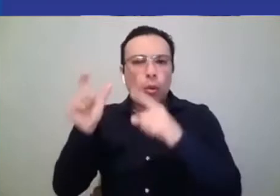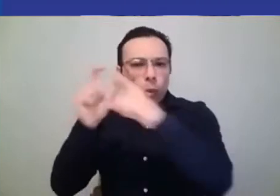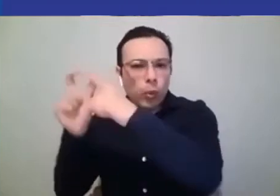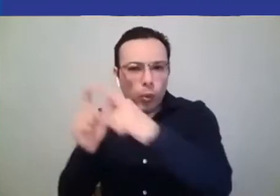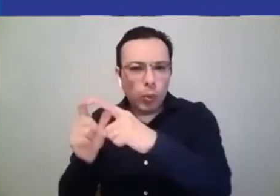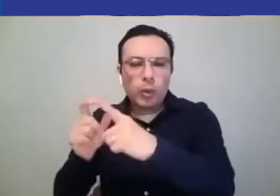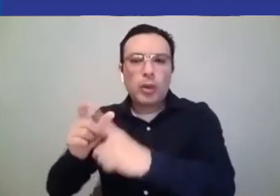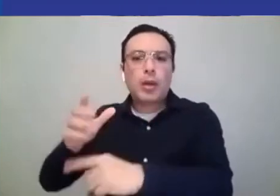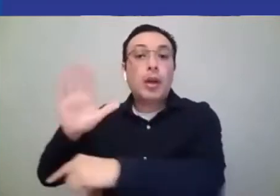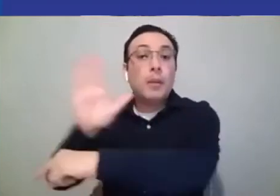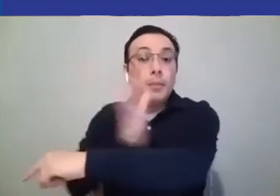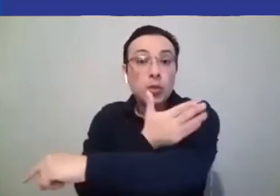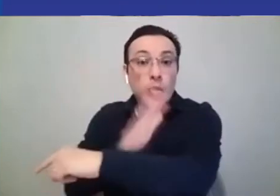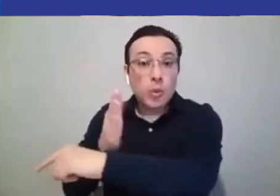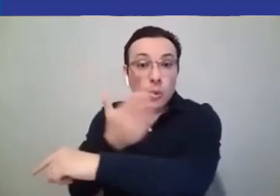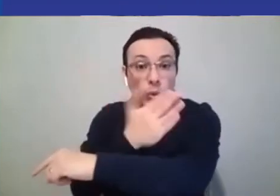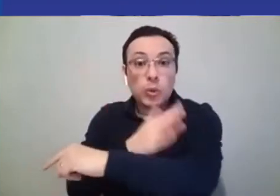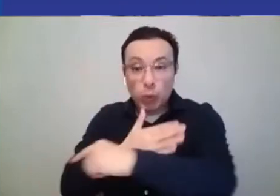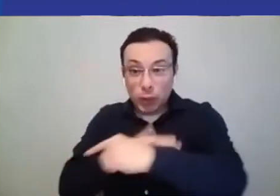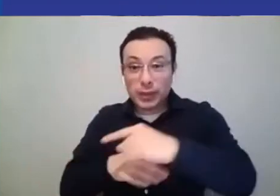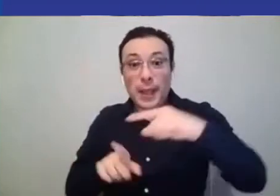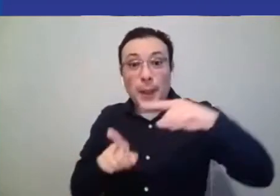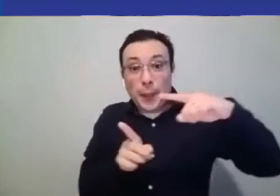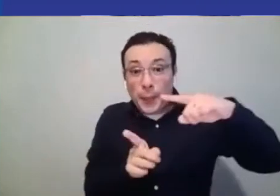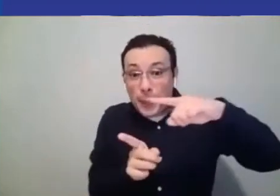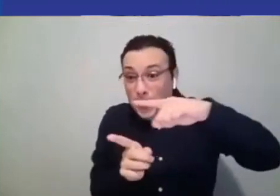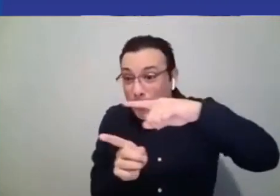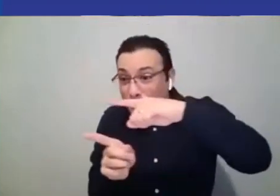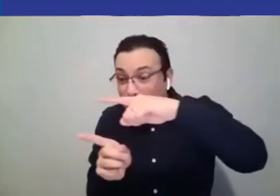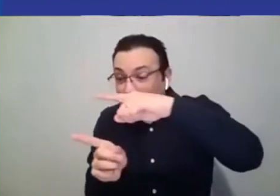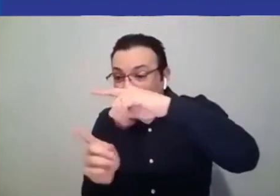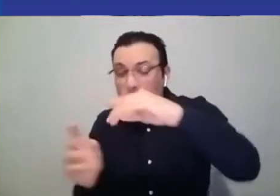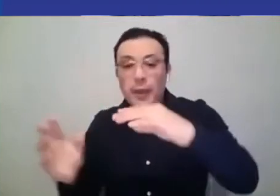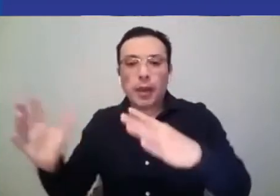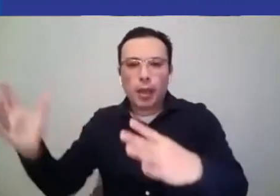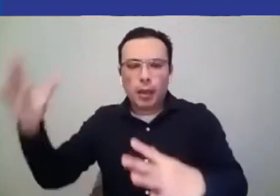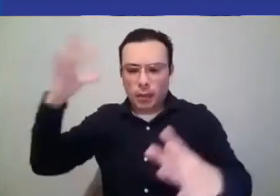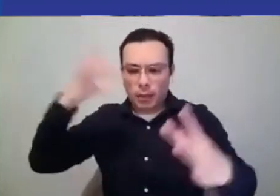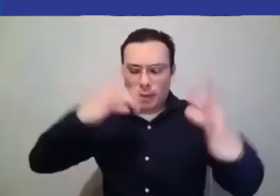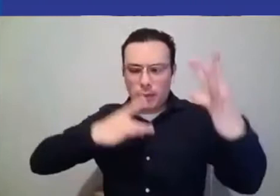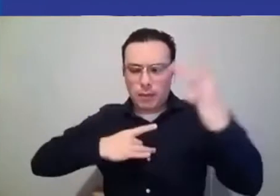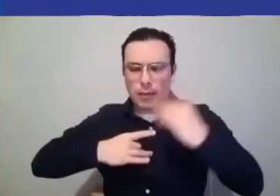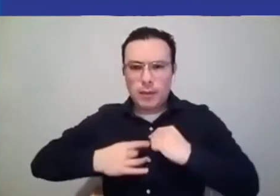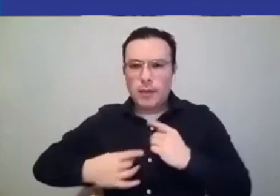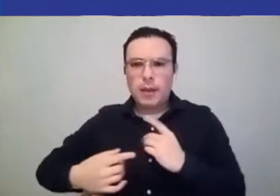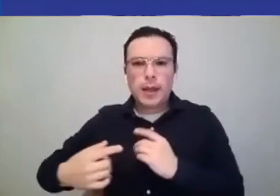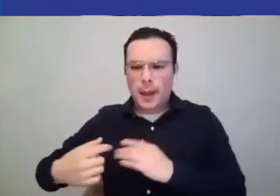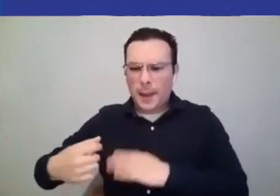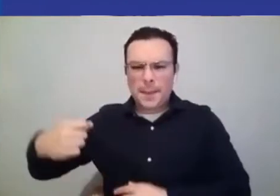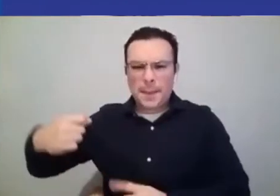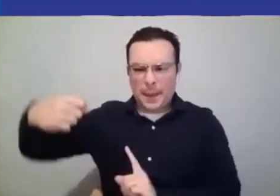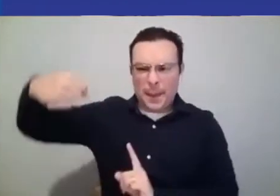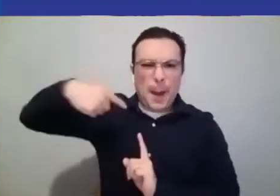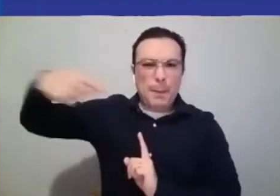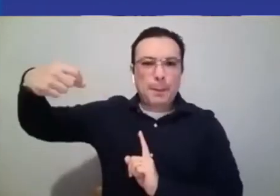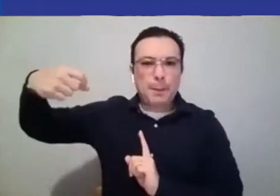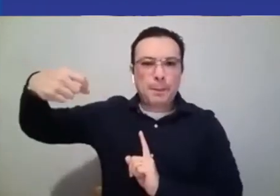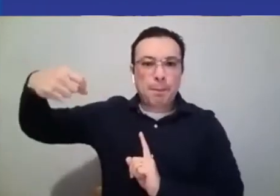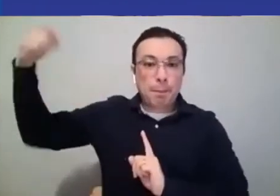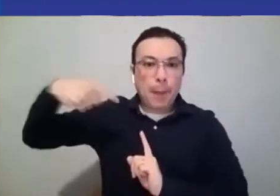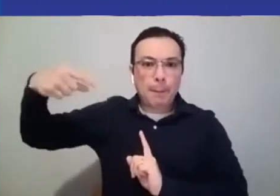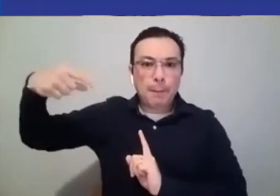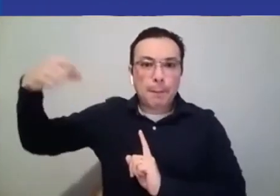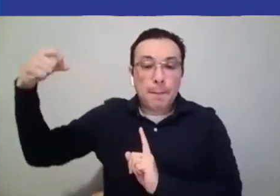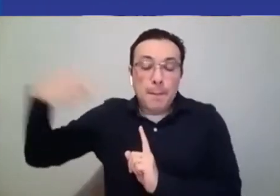music, lyrics used in conjunction or in concert with each other that spurts the body